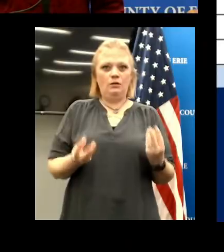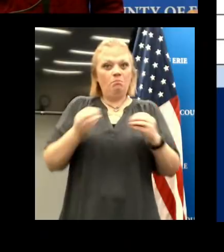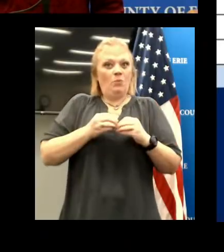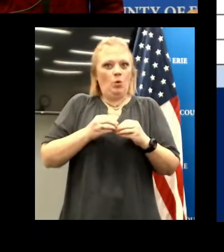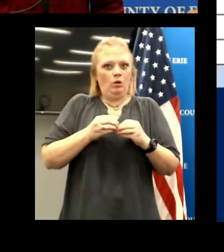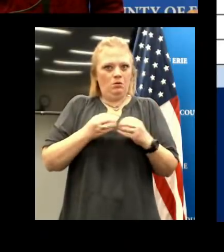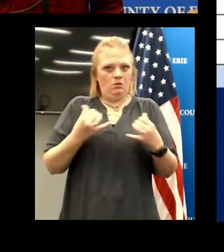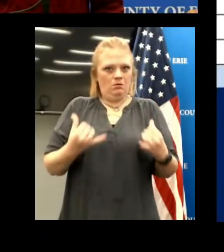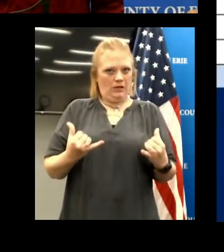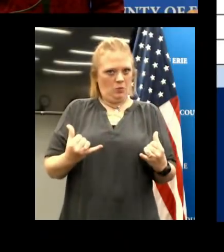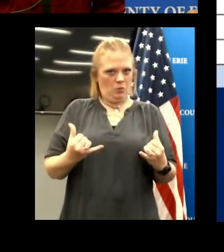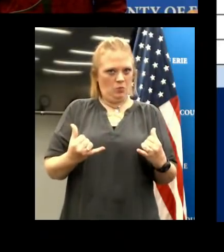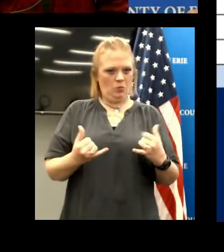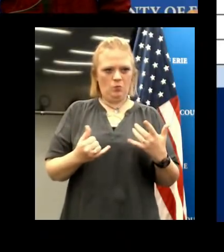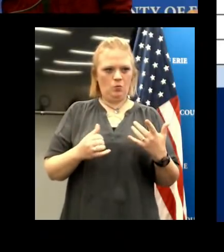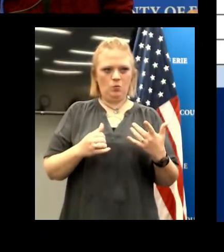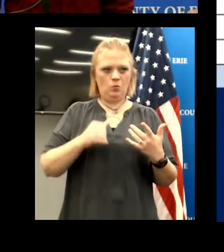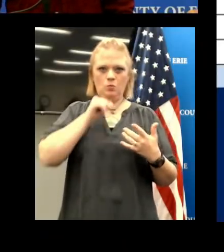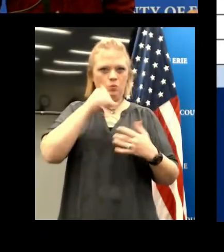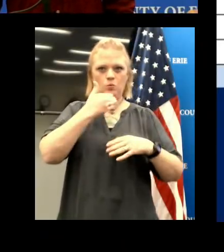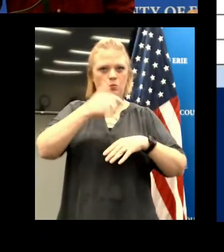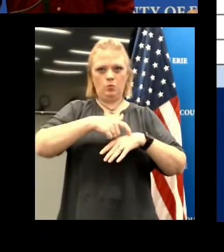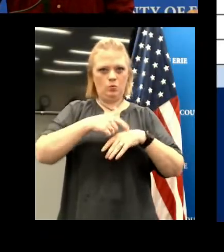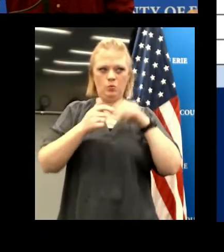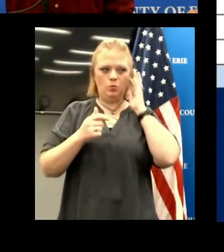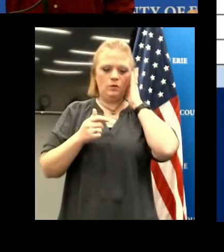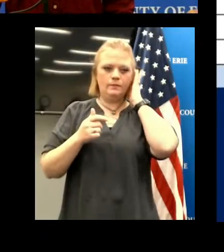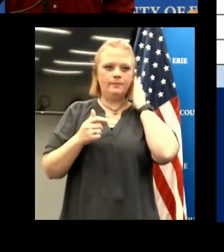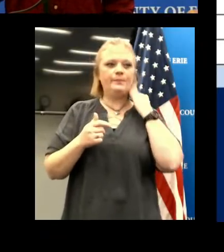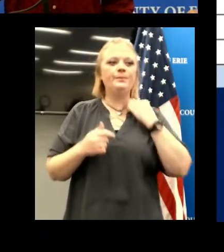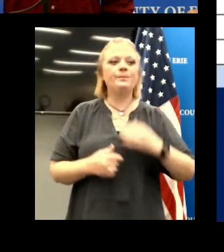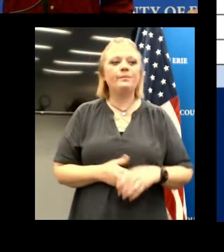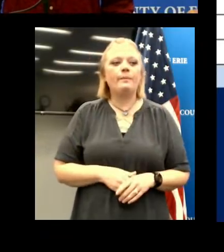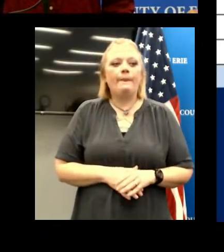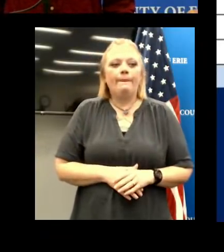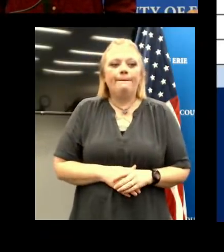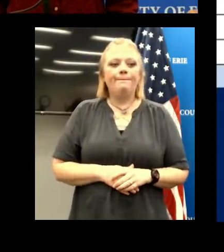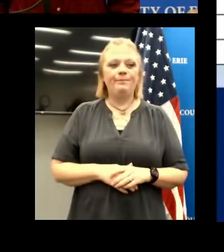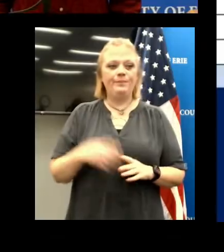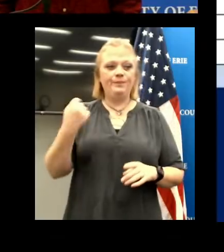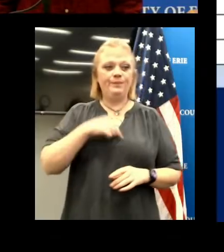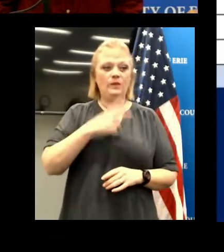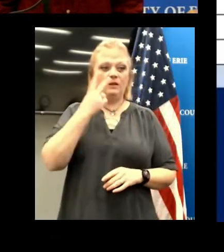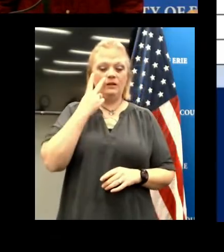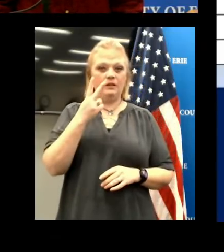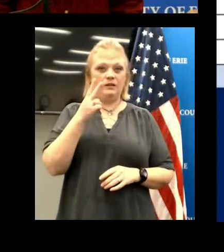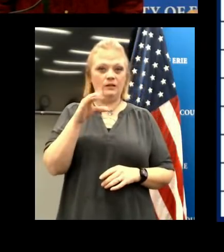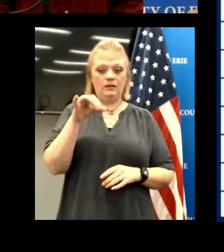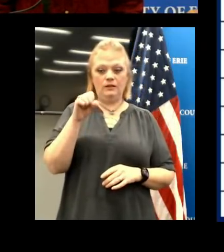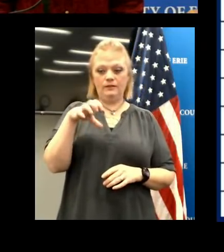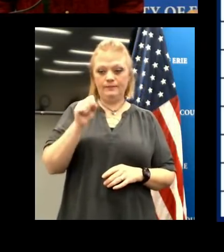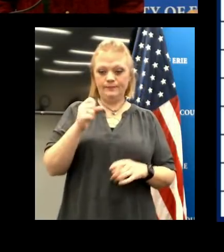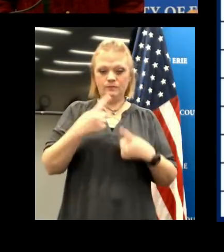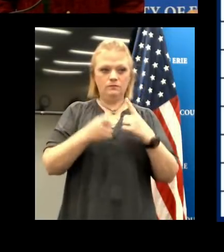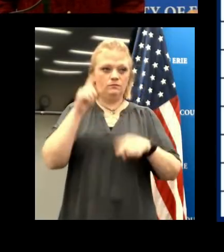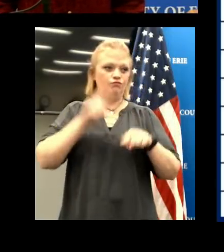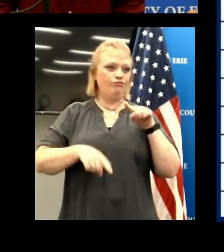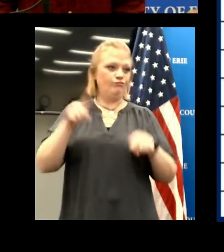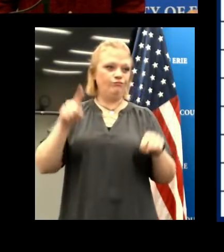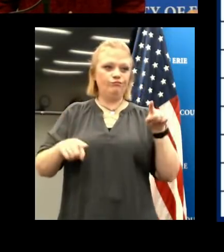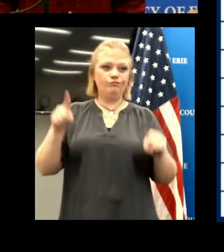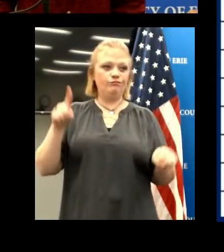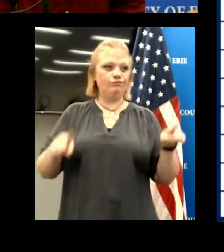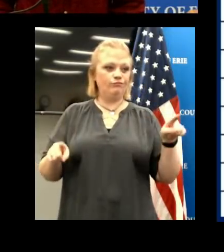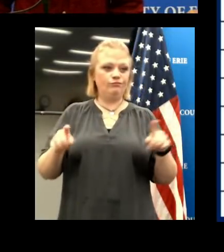now. It's it's not a good time, and we are seeing these cases from a variety